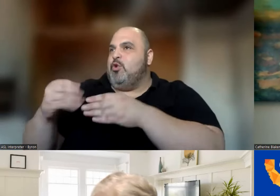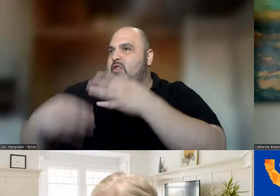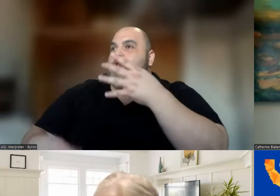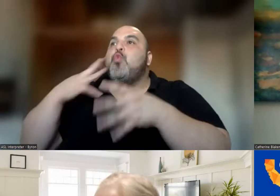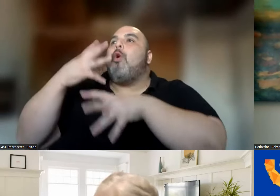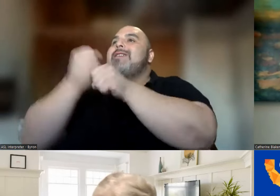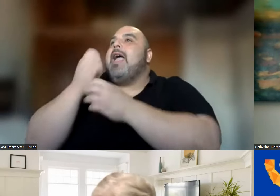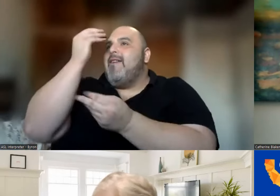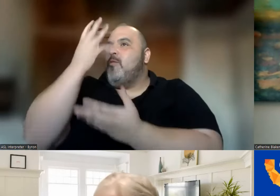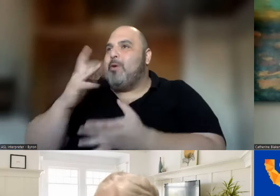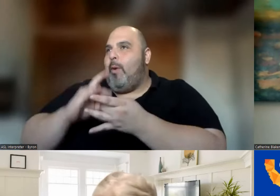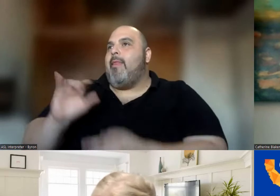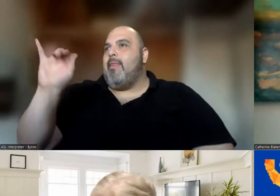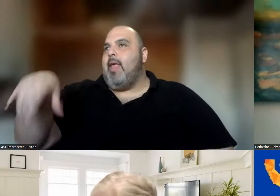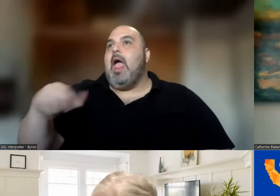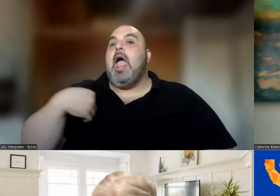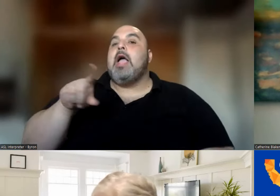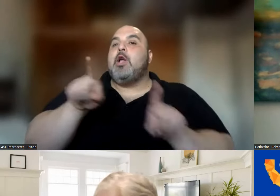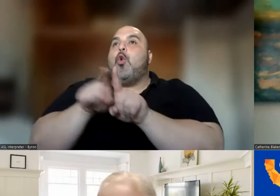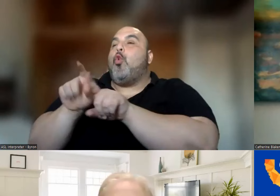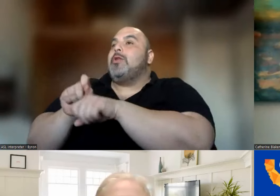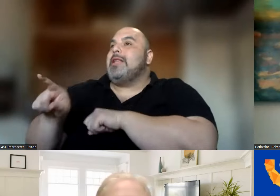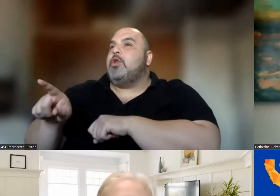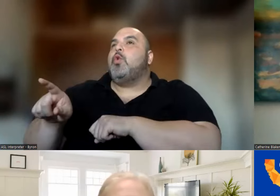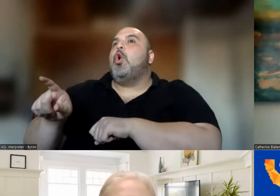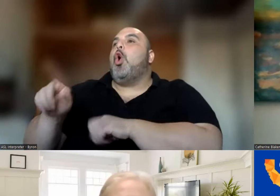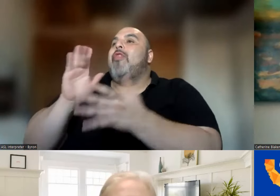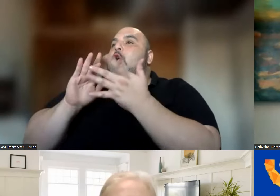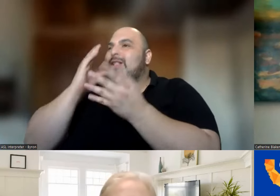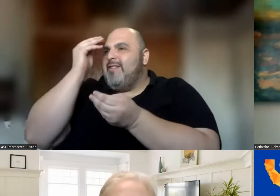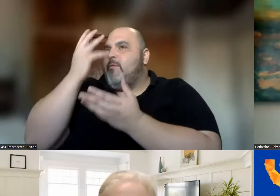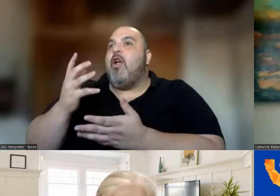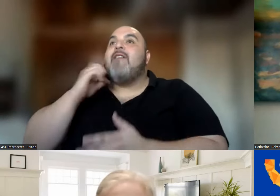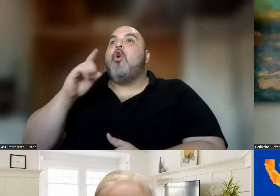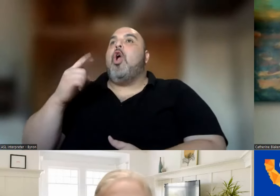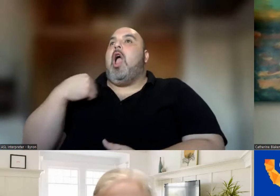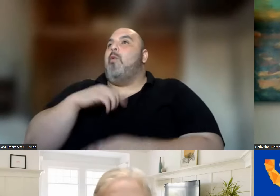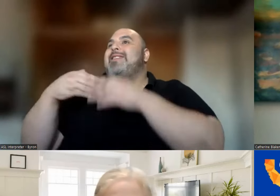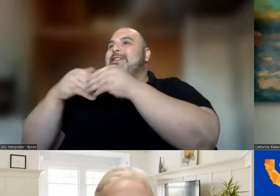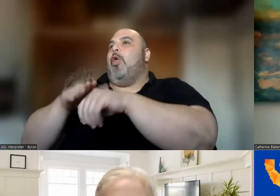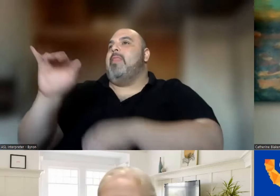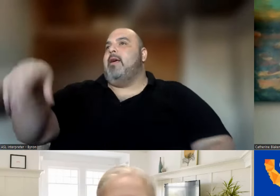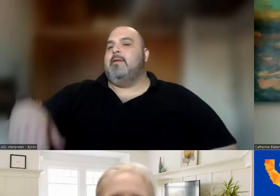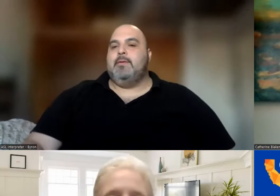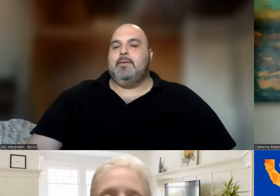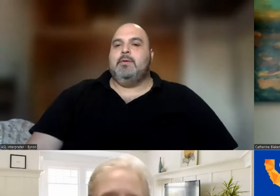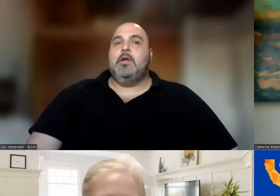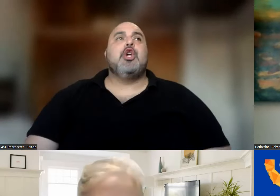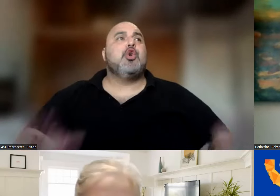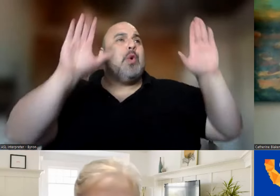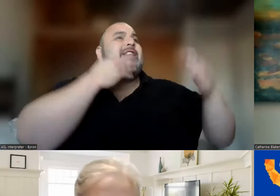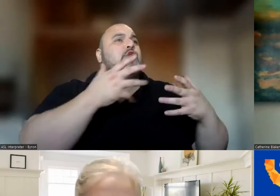get information on that. I can also send you the contact information for our leads on that. Great, thank you so